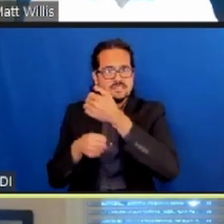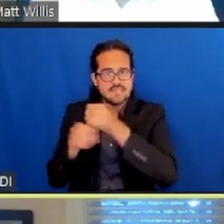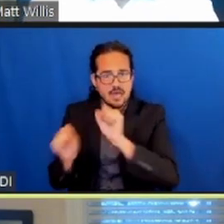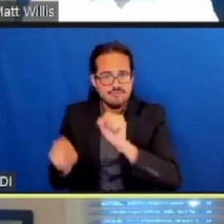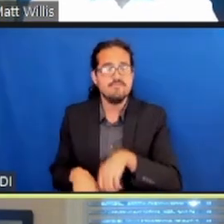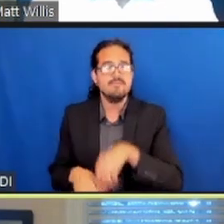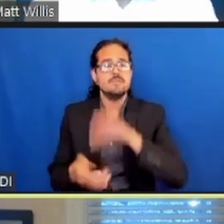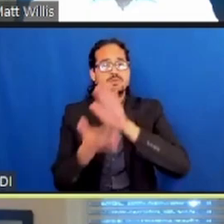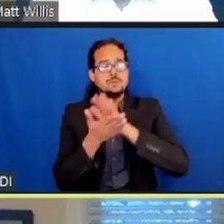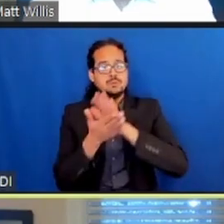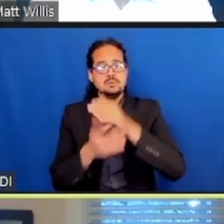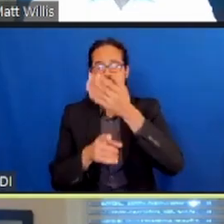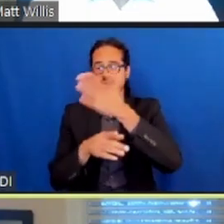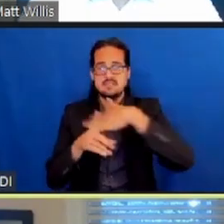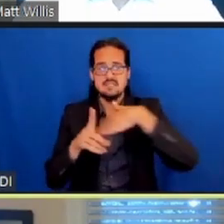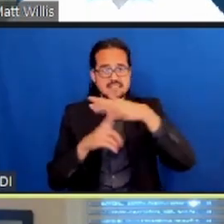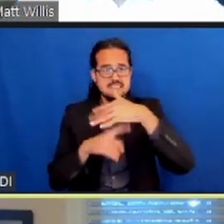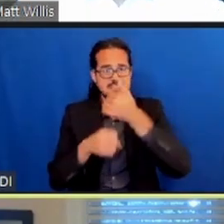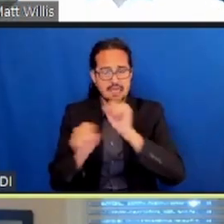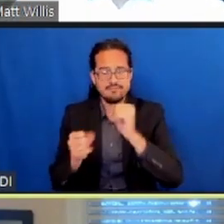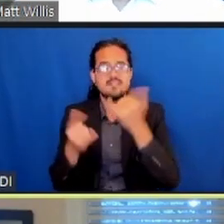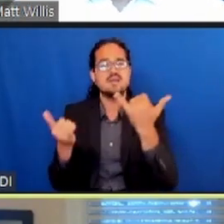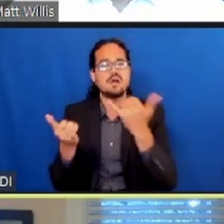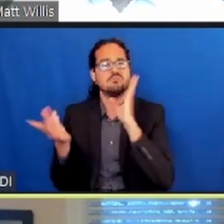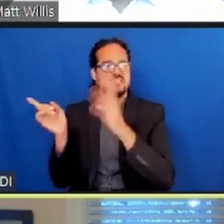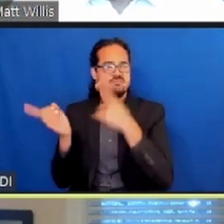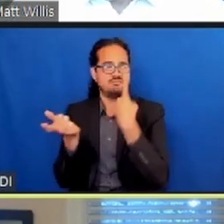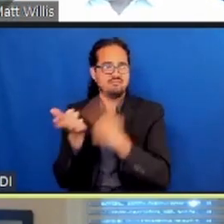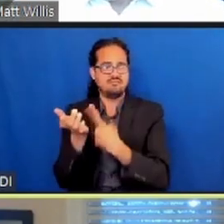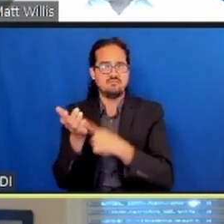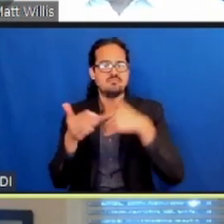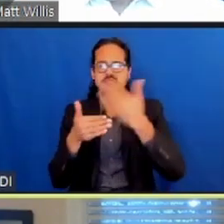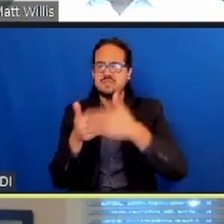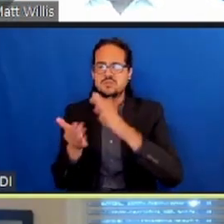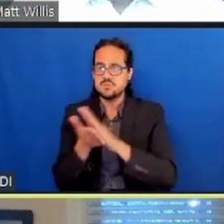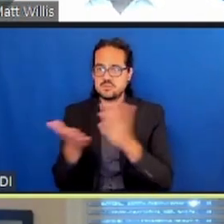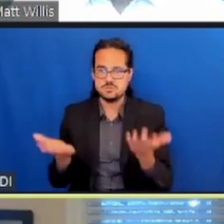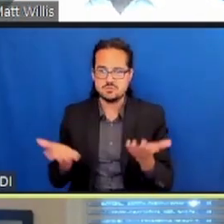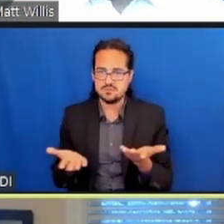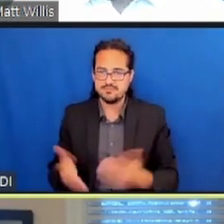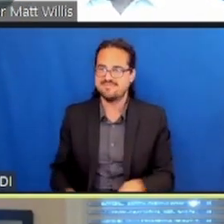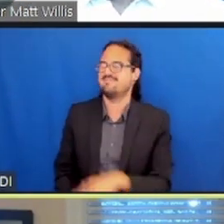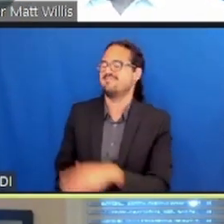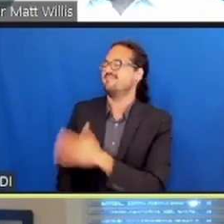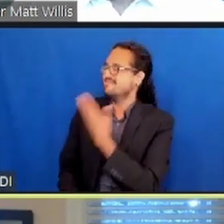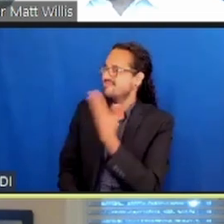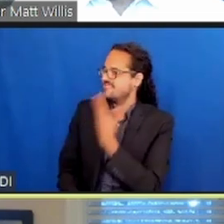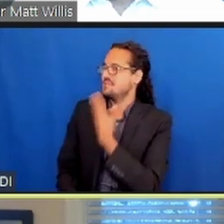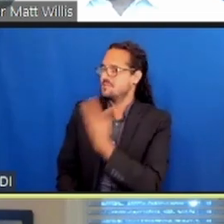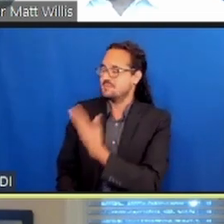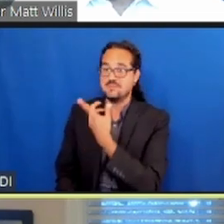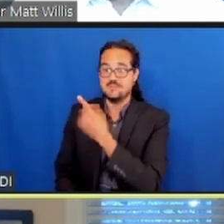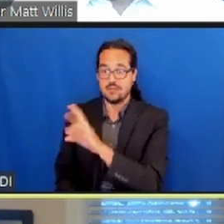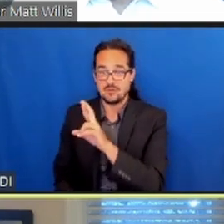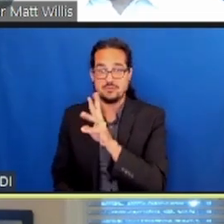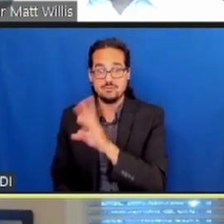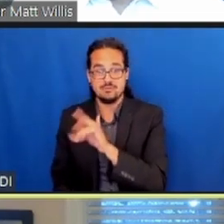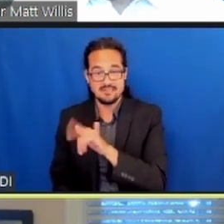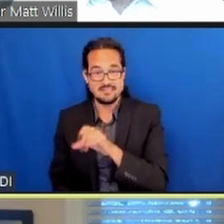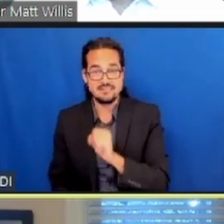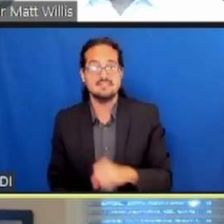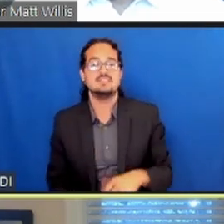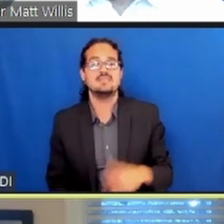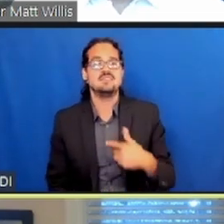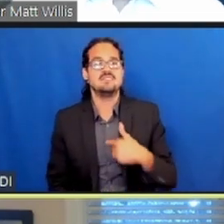Dr. Willis, and thank you all. I'm really proud of so much about our response, and you saw the successes that we've had with our data